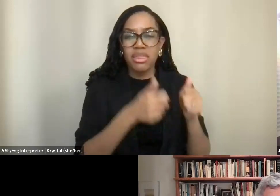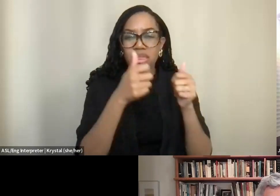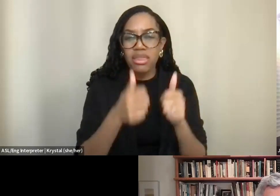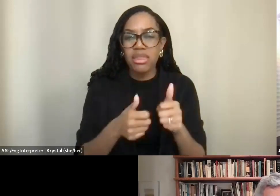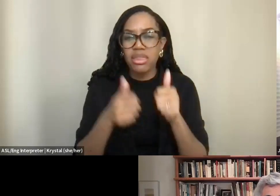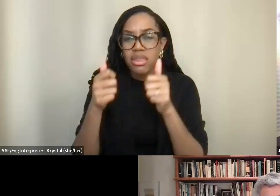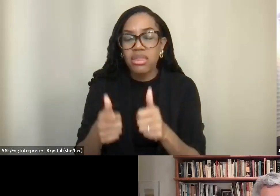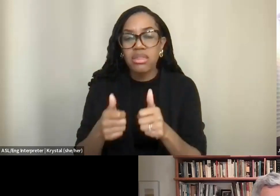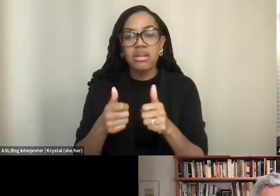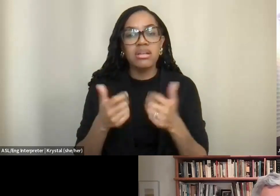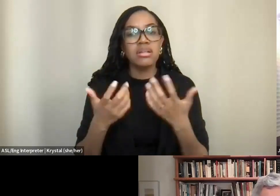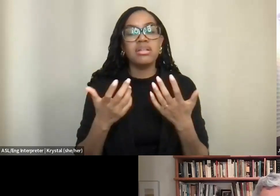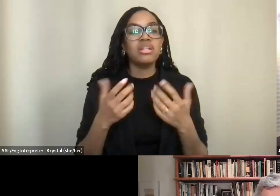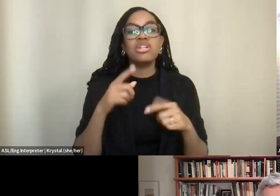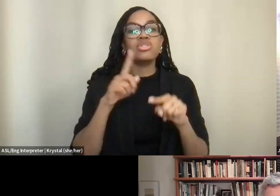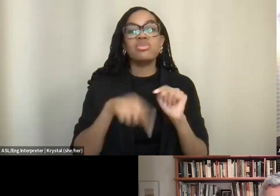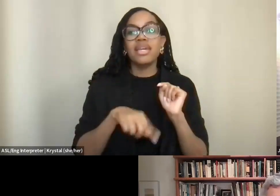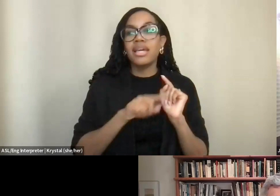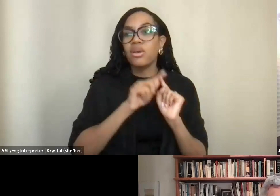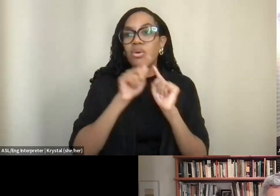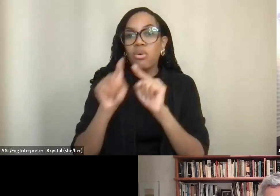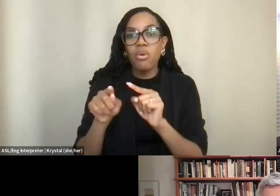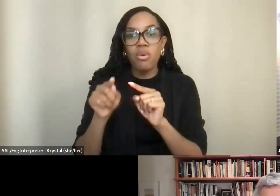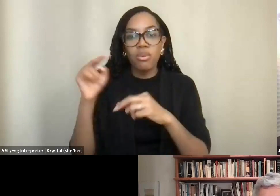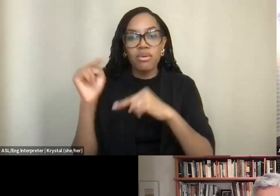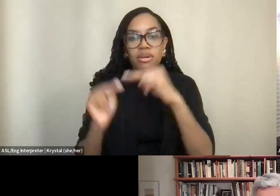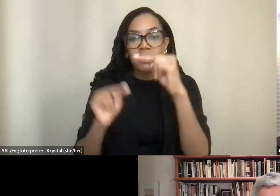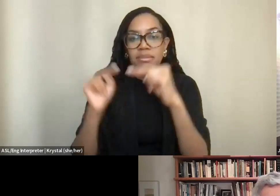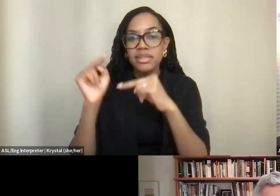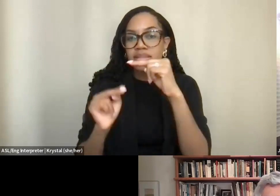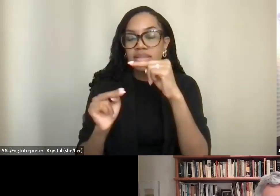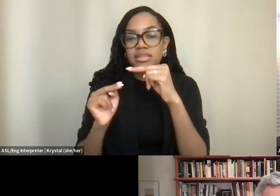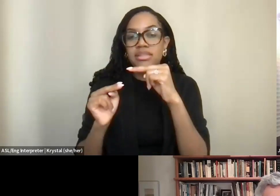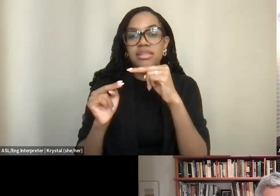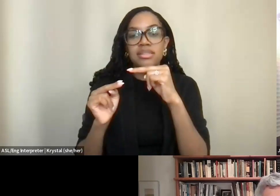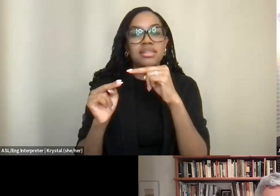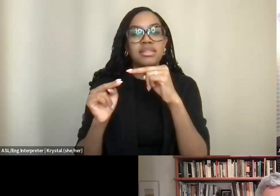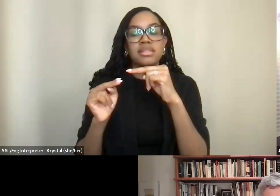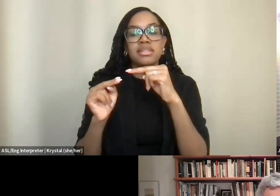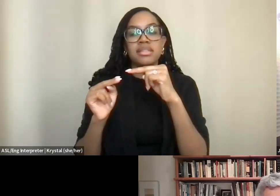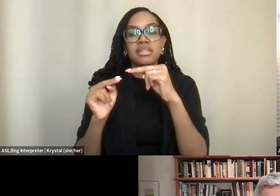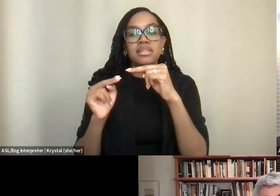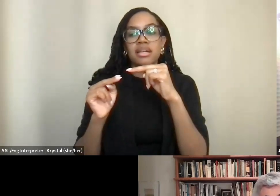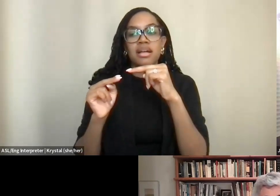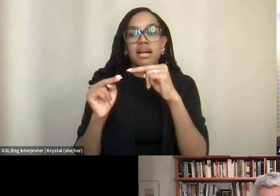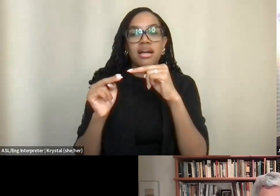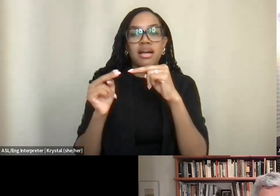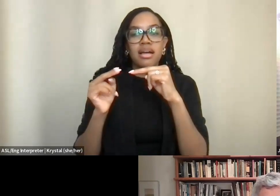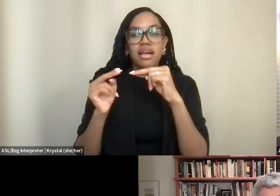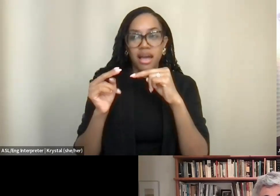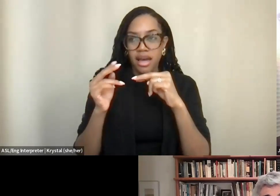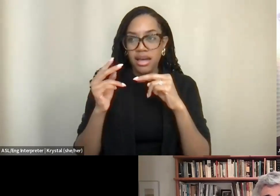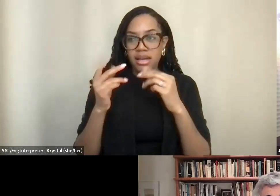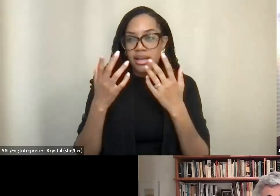isn't bought and sold, where something is set up to sell you something? Where's